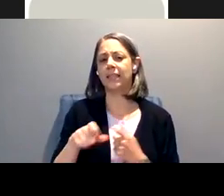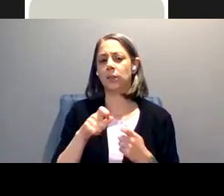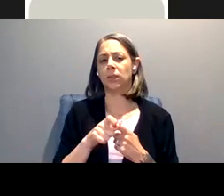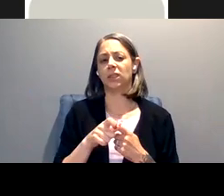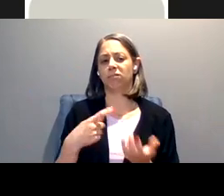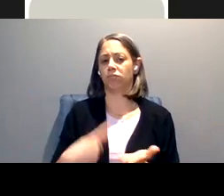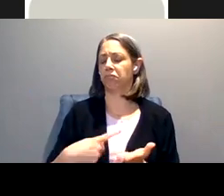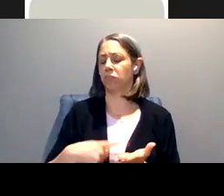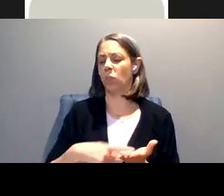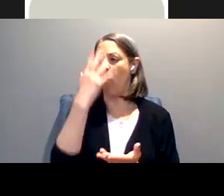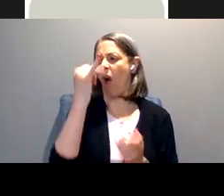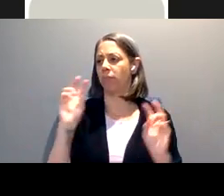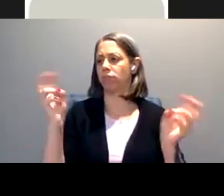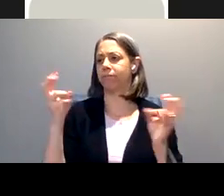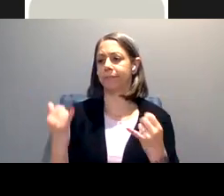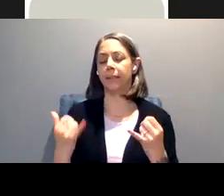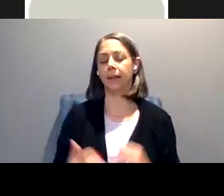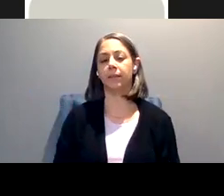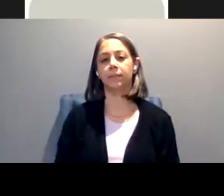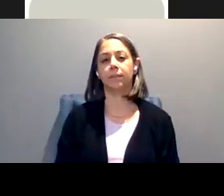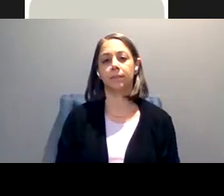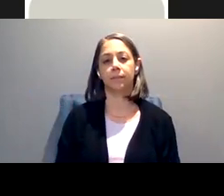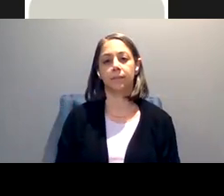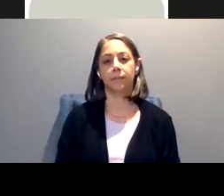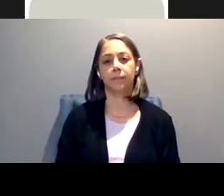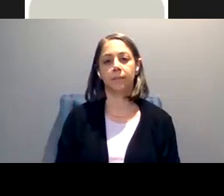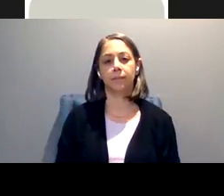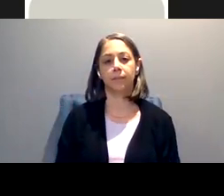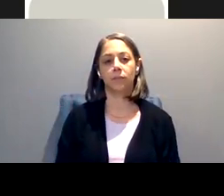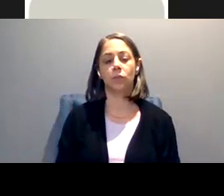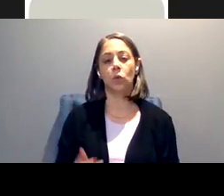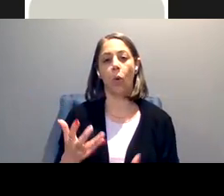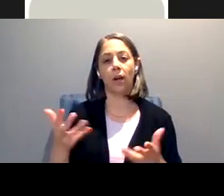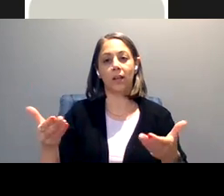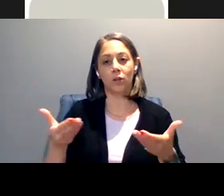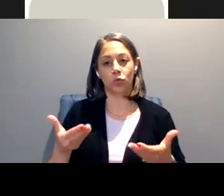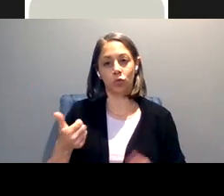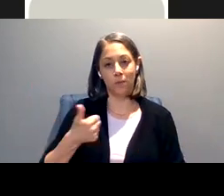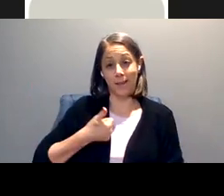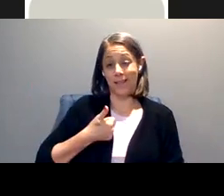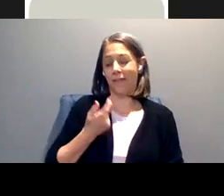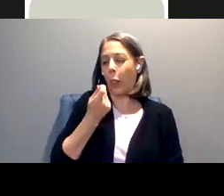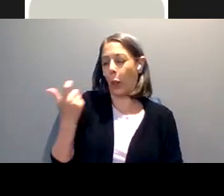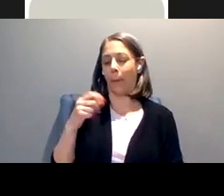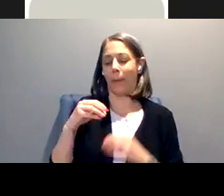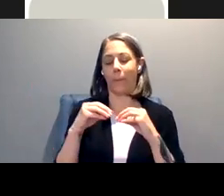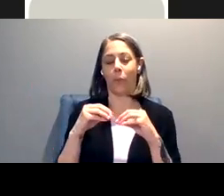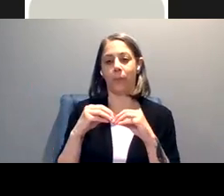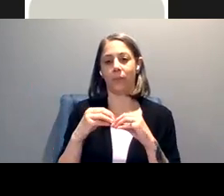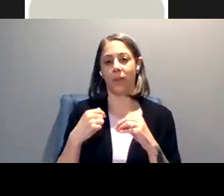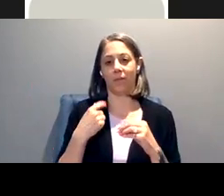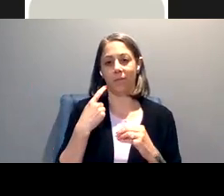why this topic today? And I want to just introduce myself a little bit more by what I